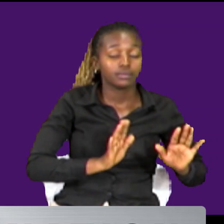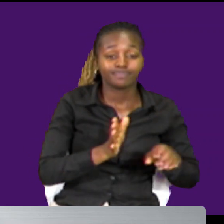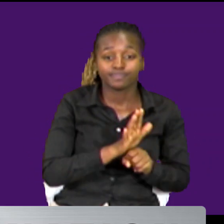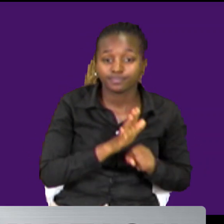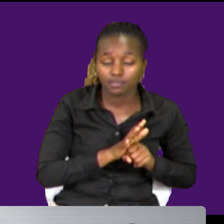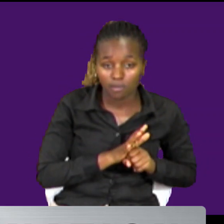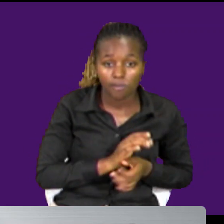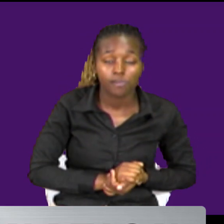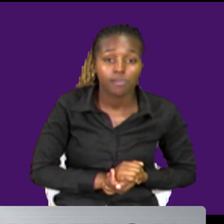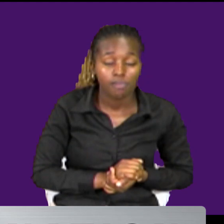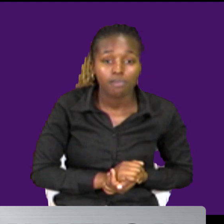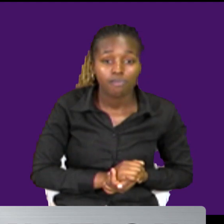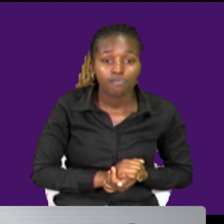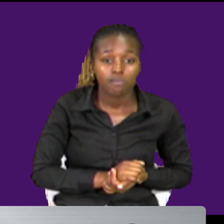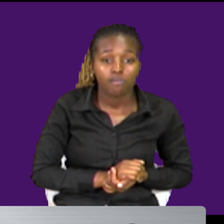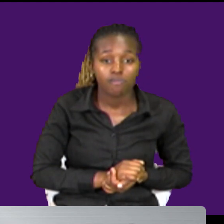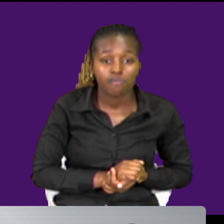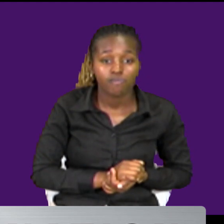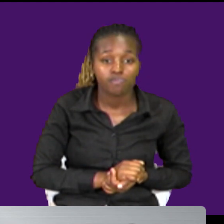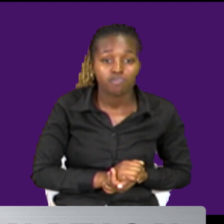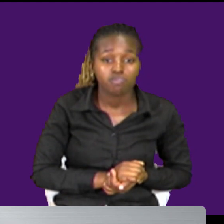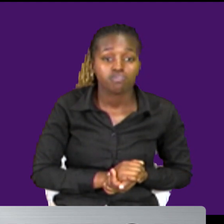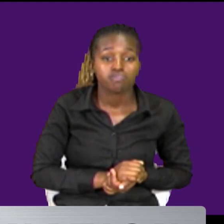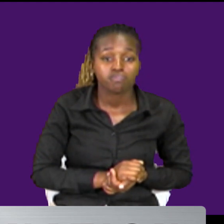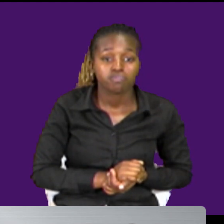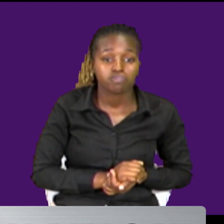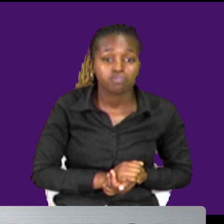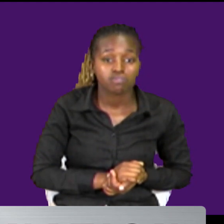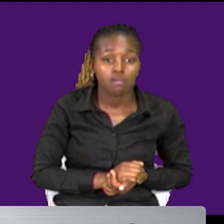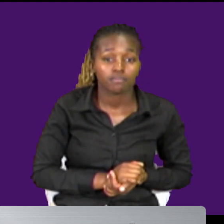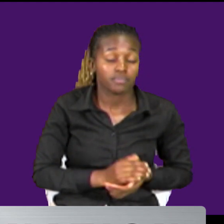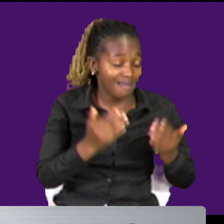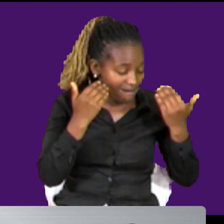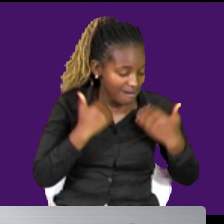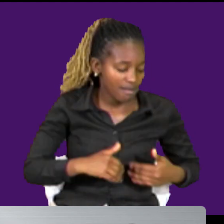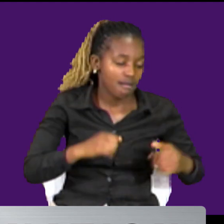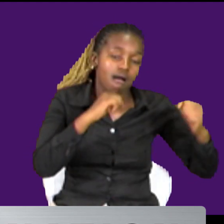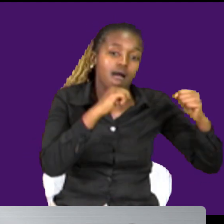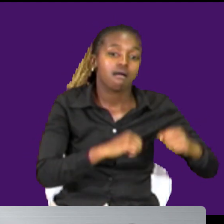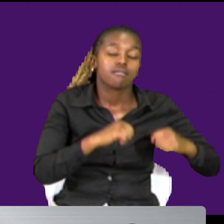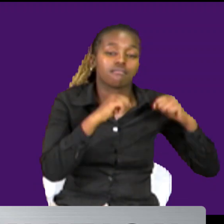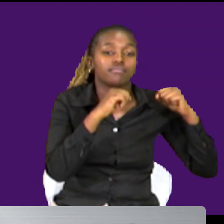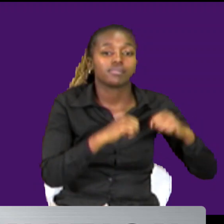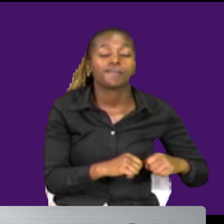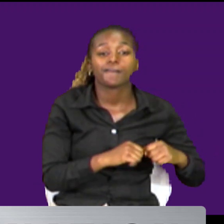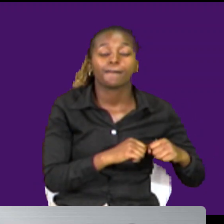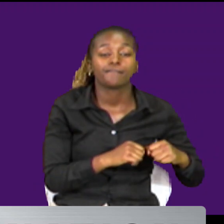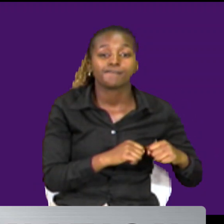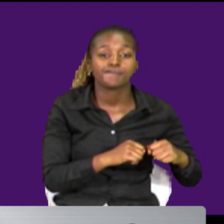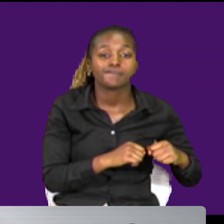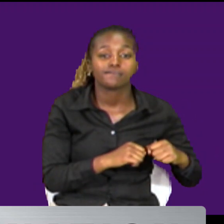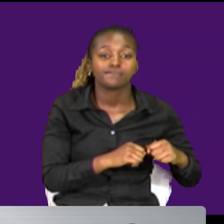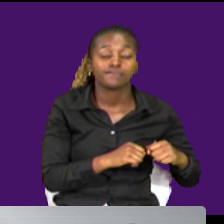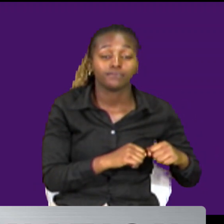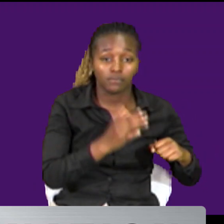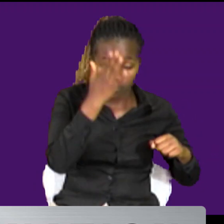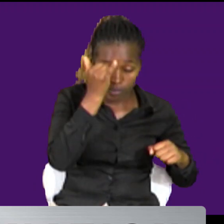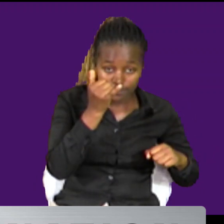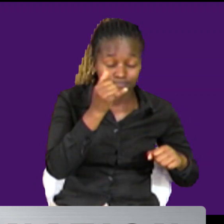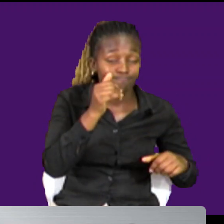I couldn't, agree even more than that. Because you remember